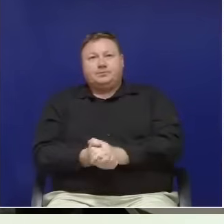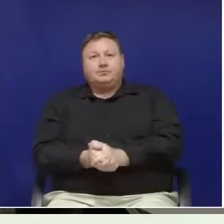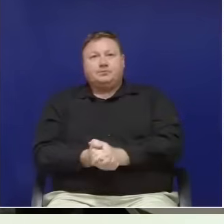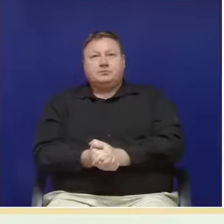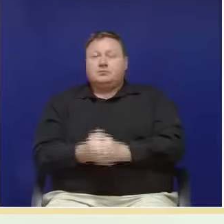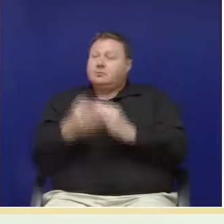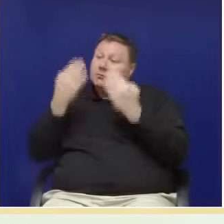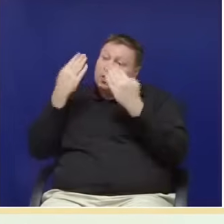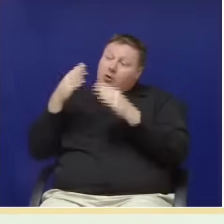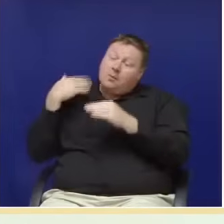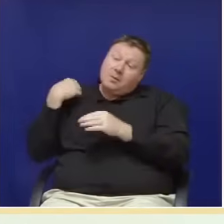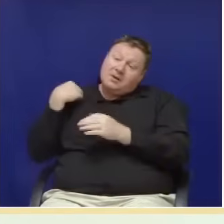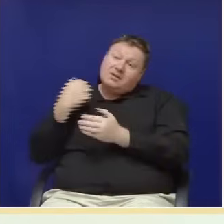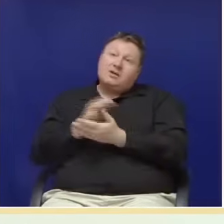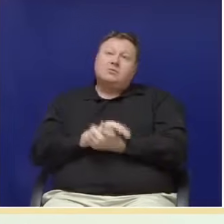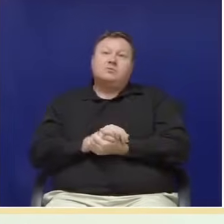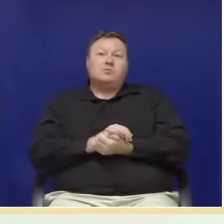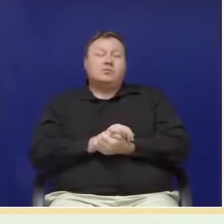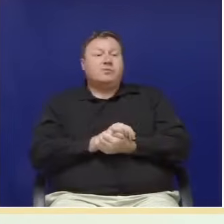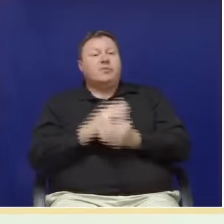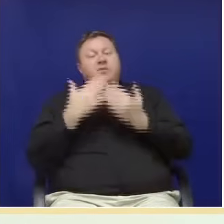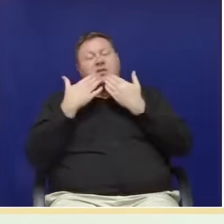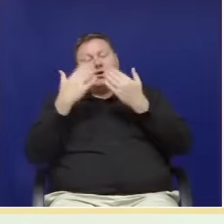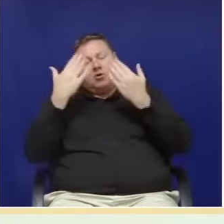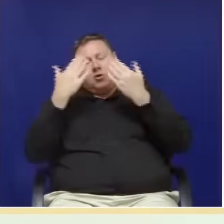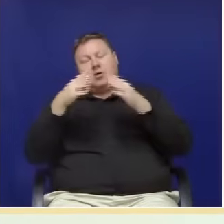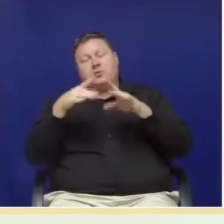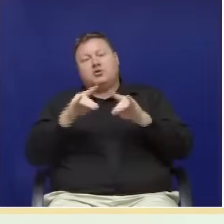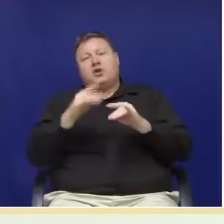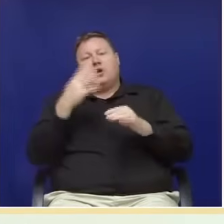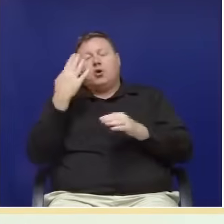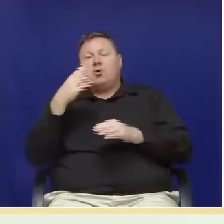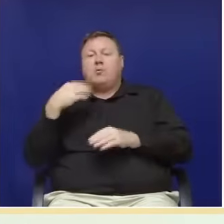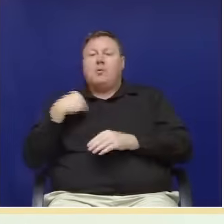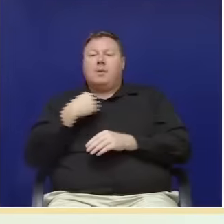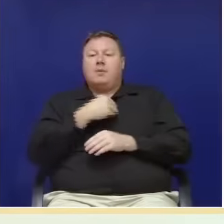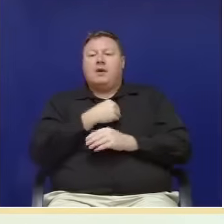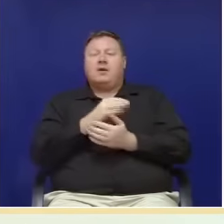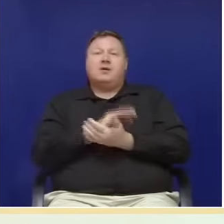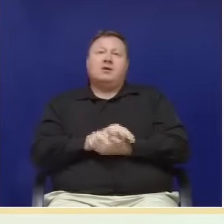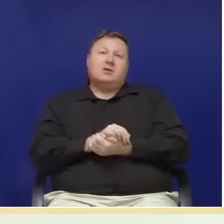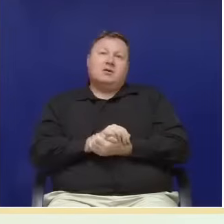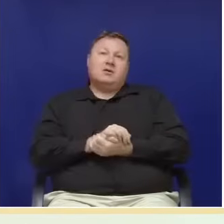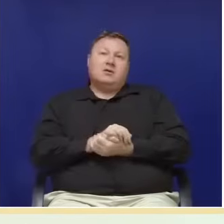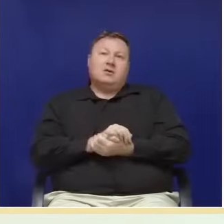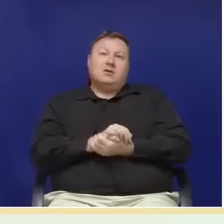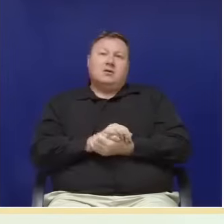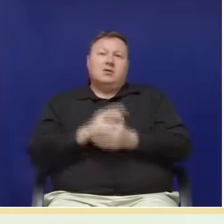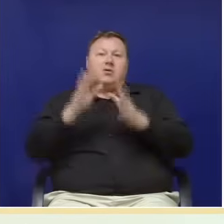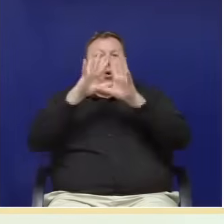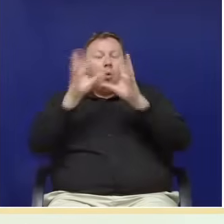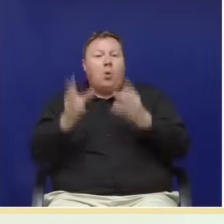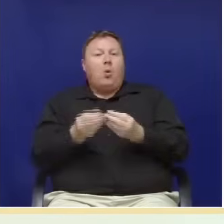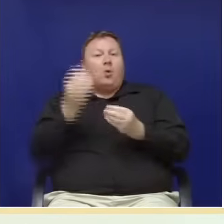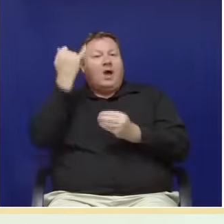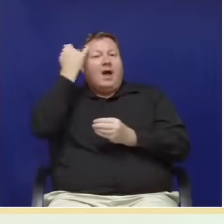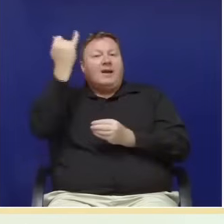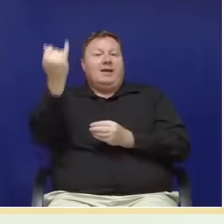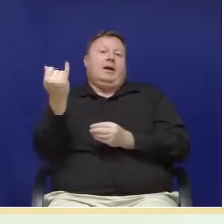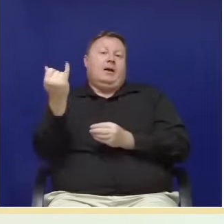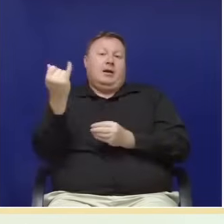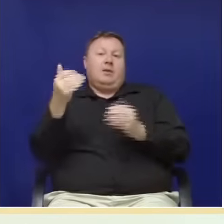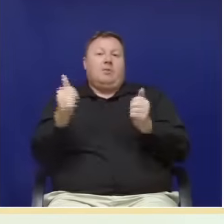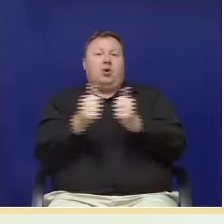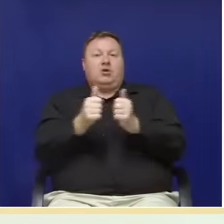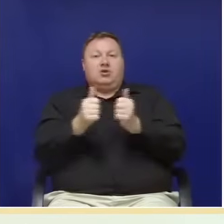Honourable Minister. Thank you, Honourable Chair, Honourable Member. The entire premise behind this partnership